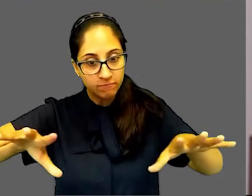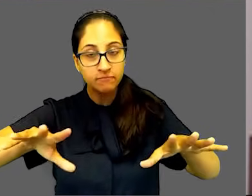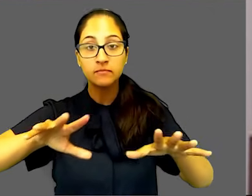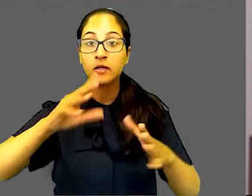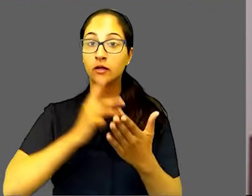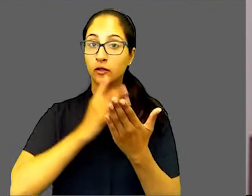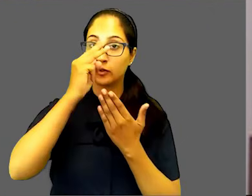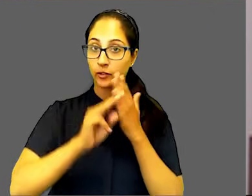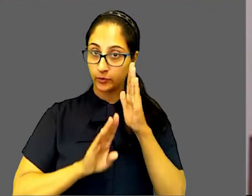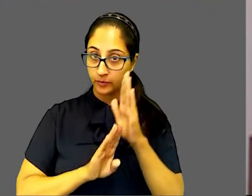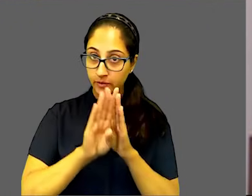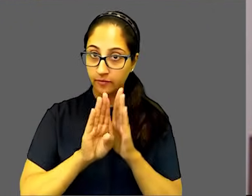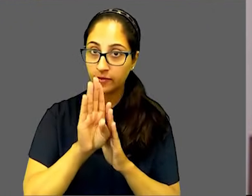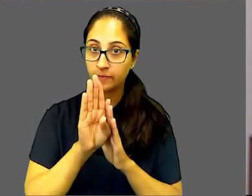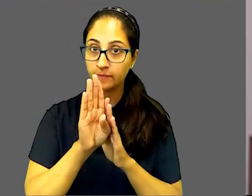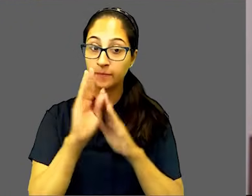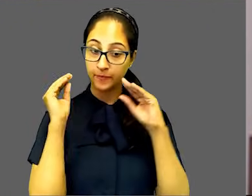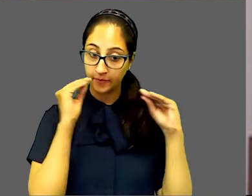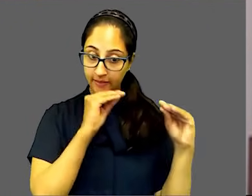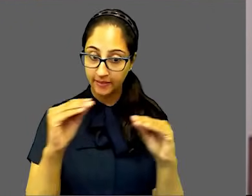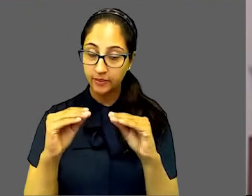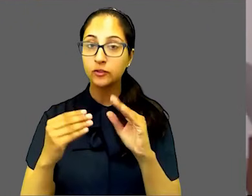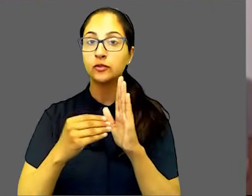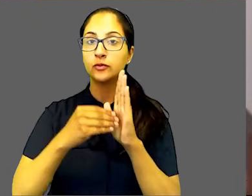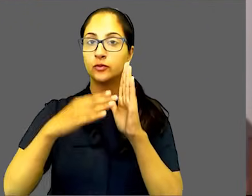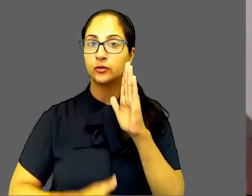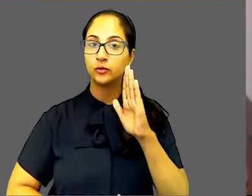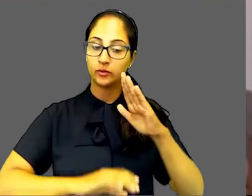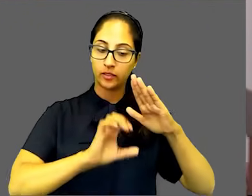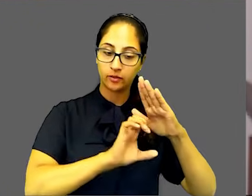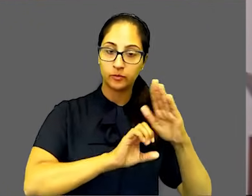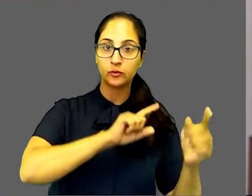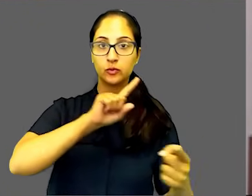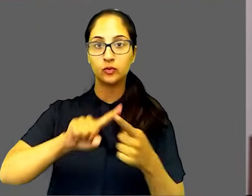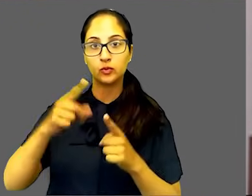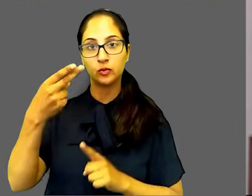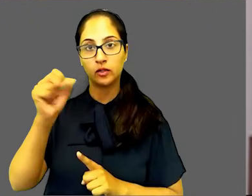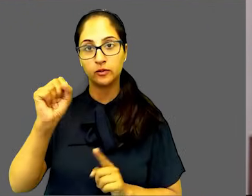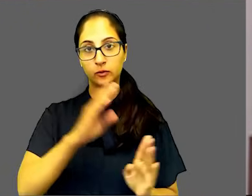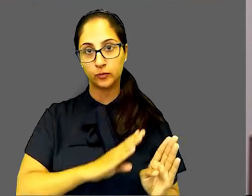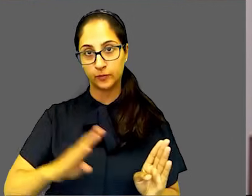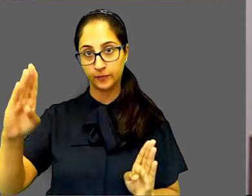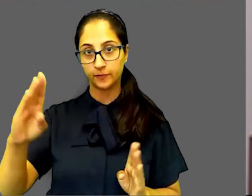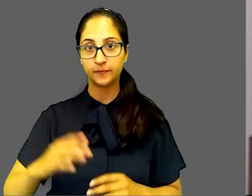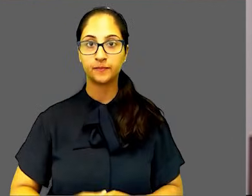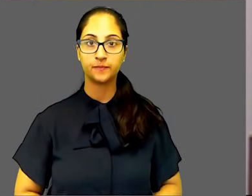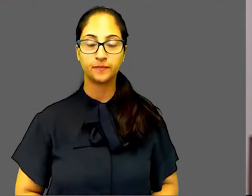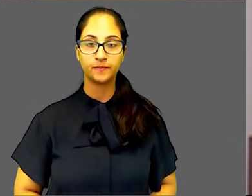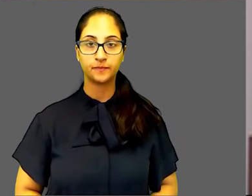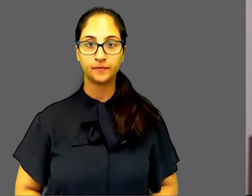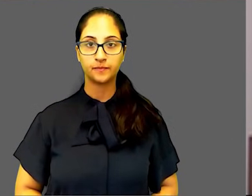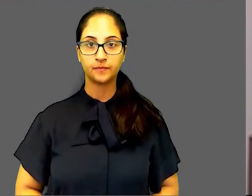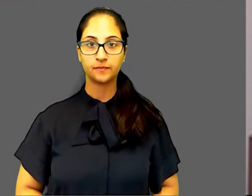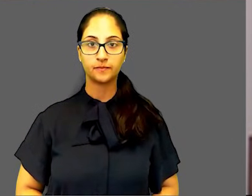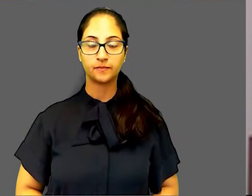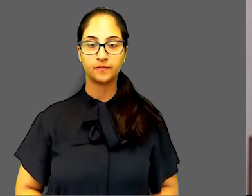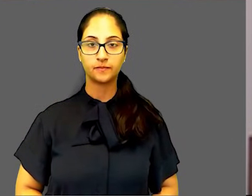publication, and they also develop curriculum materials for children in primary and secondary schools.